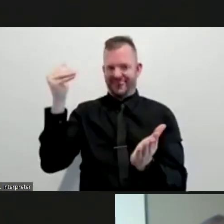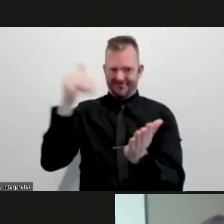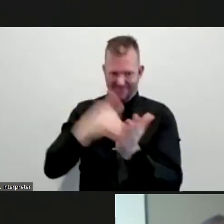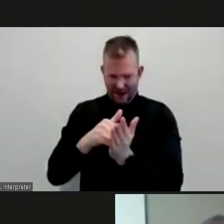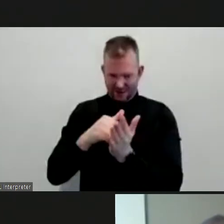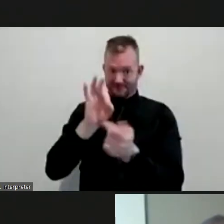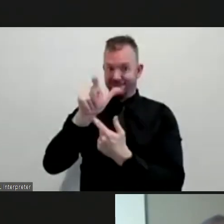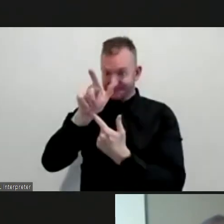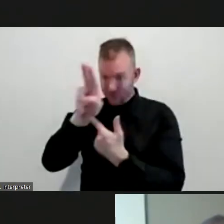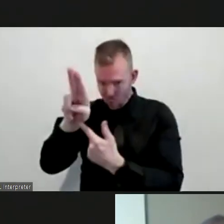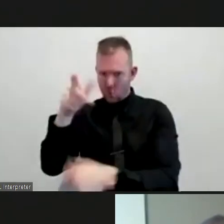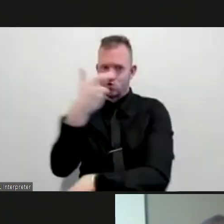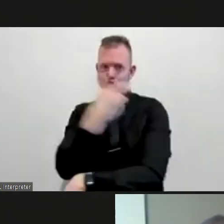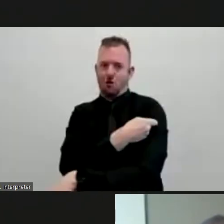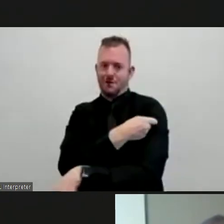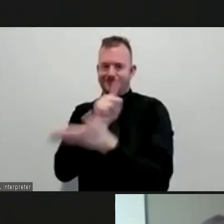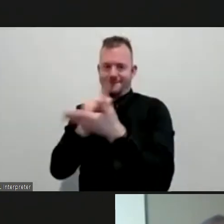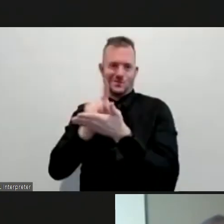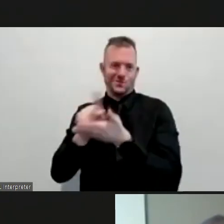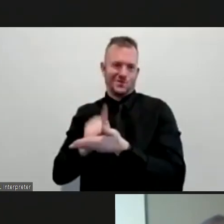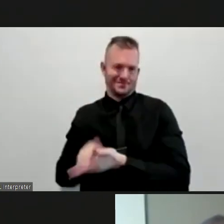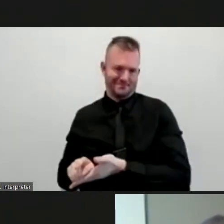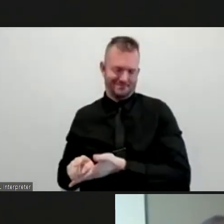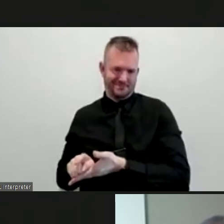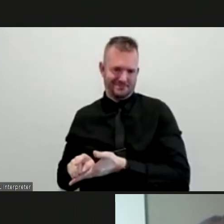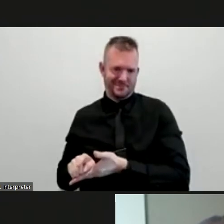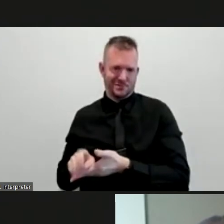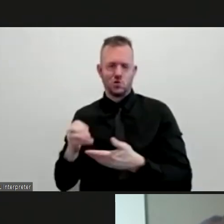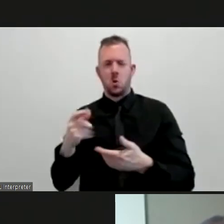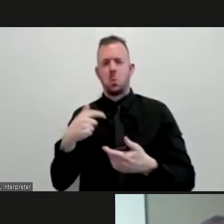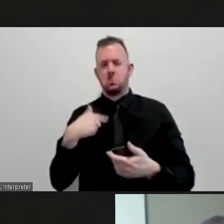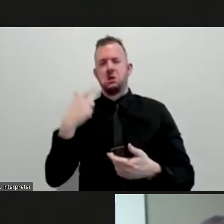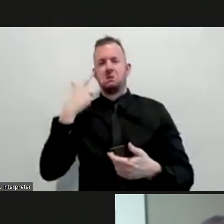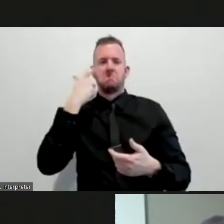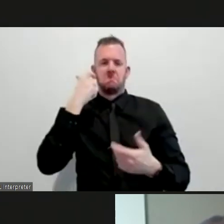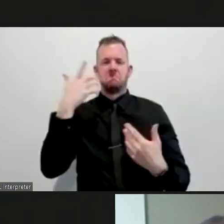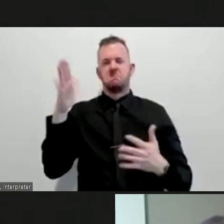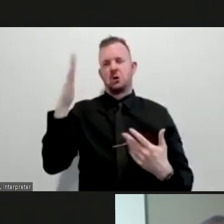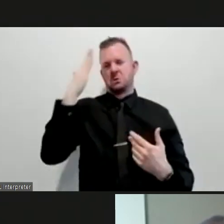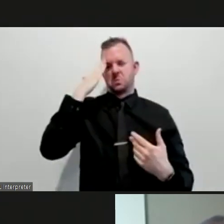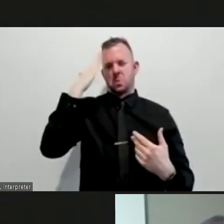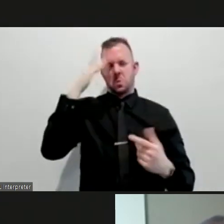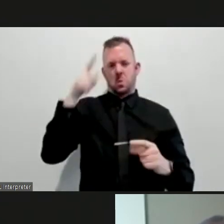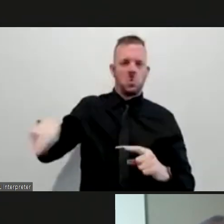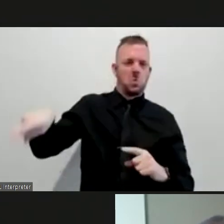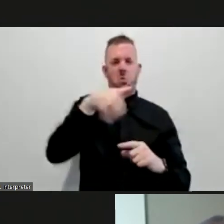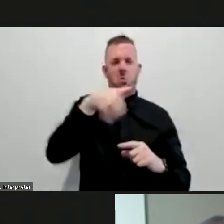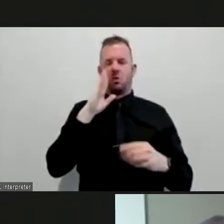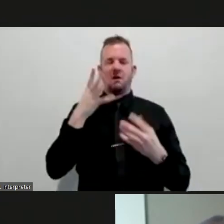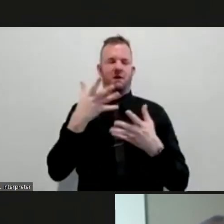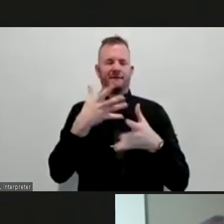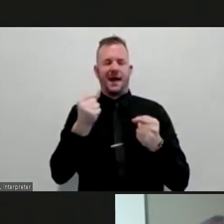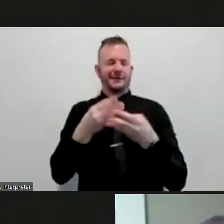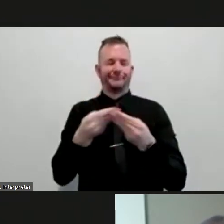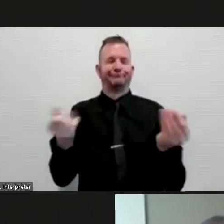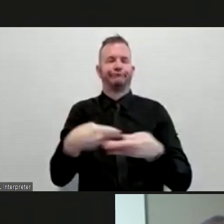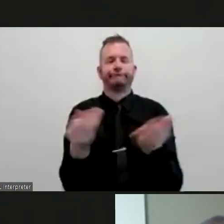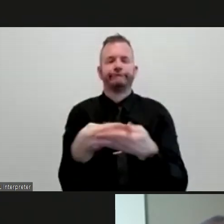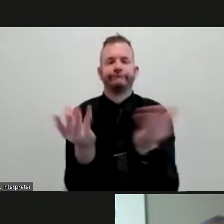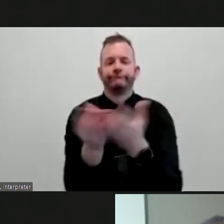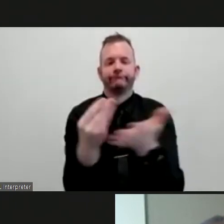we and the capacity that they have, just right now with current structure, about 300,000 a week, maybe to